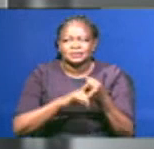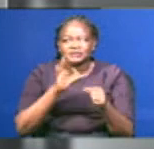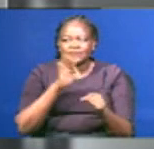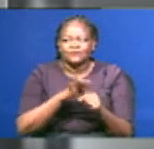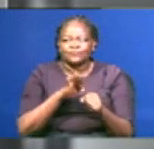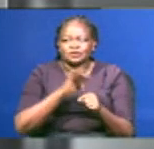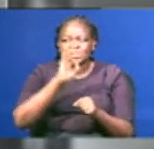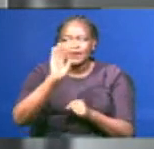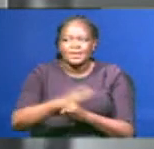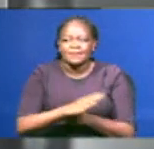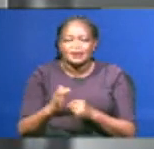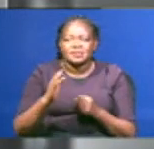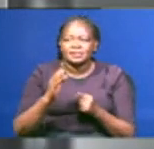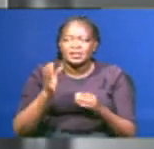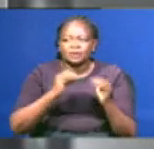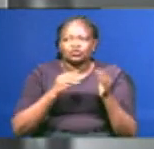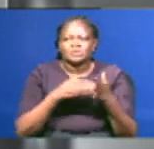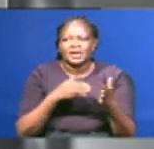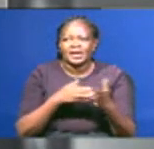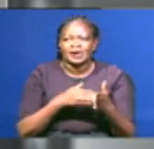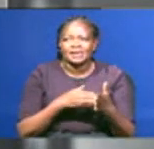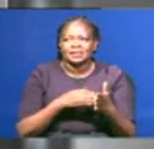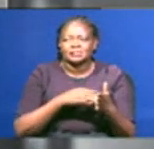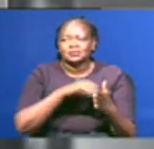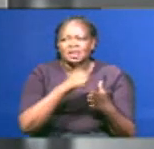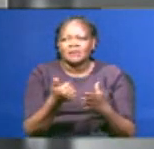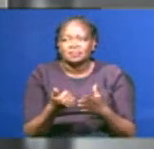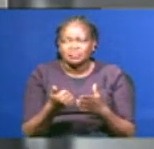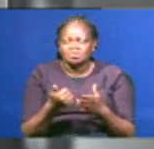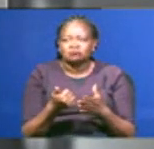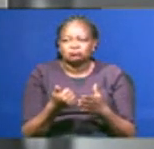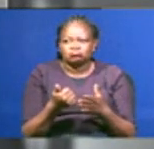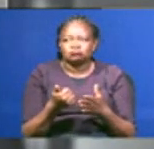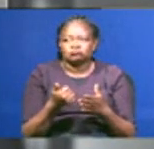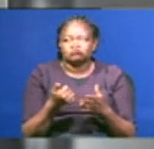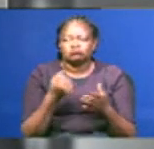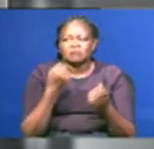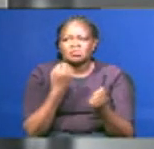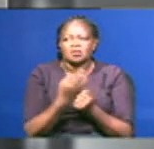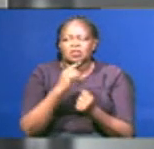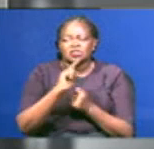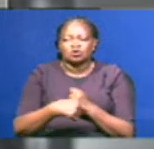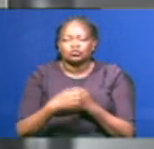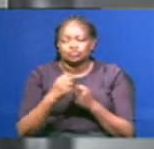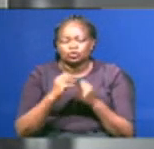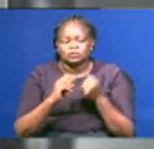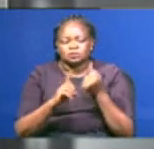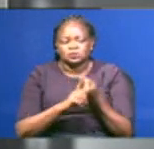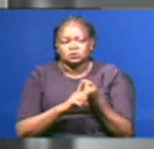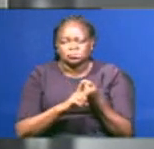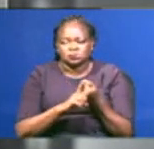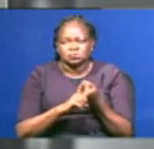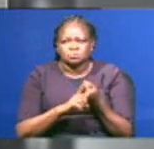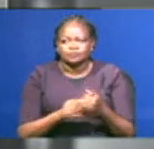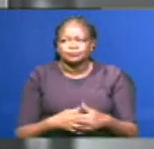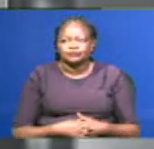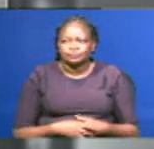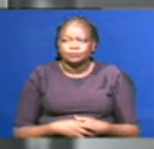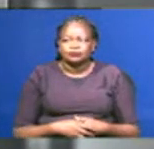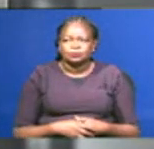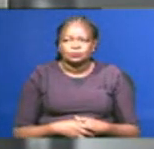29,696 votes in the parliamentary elections against his sole rivals, 13,016.